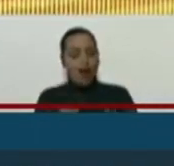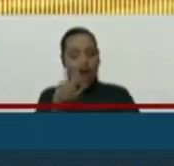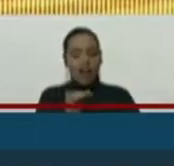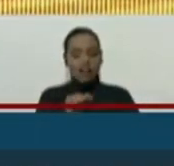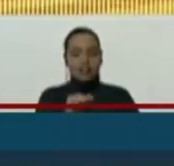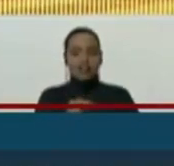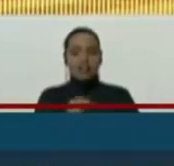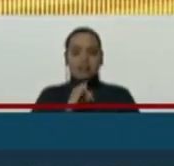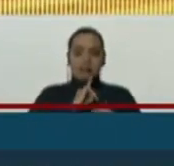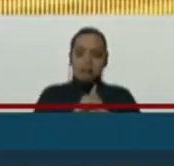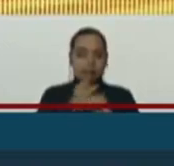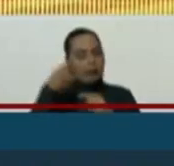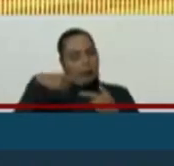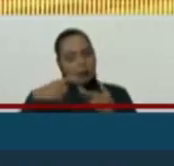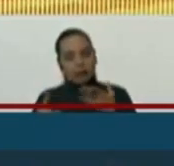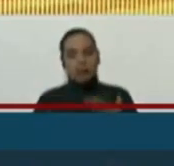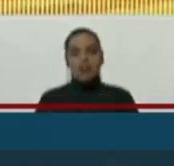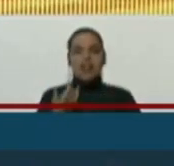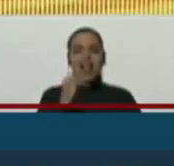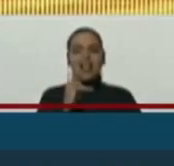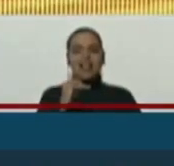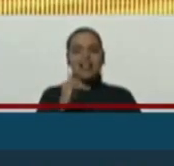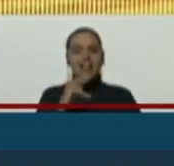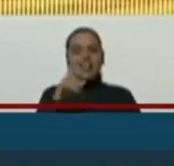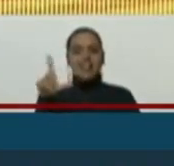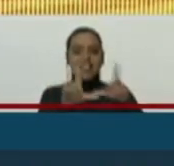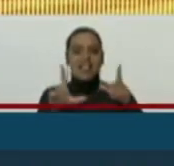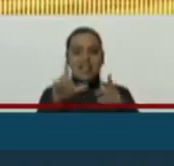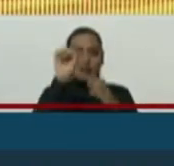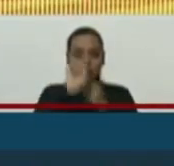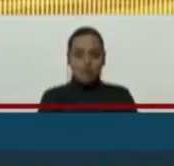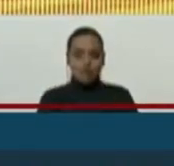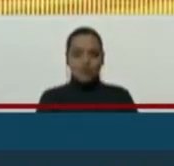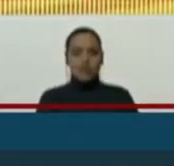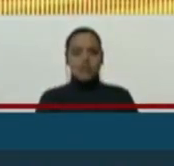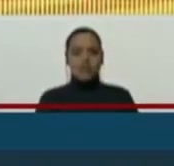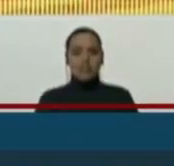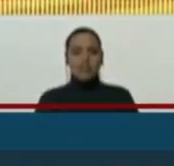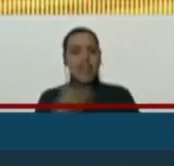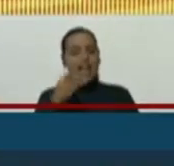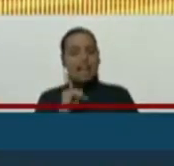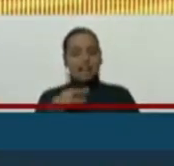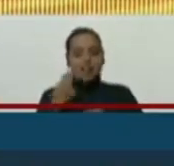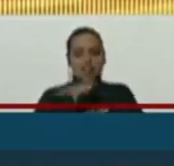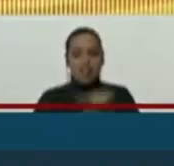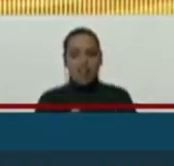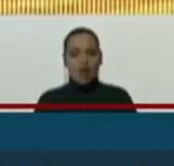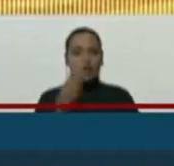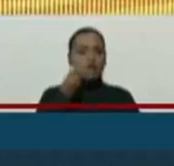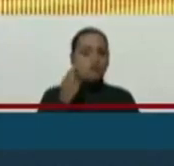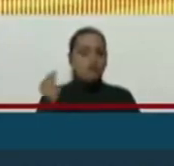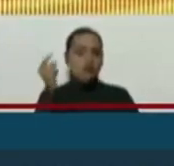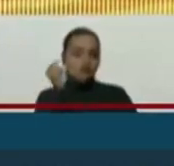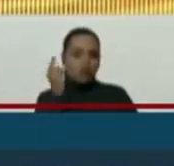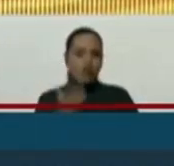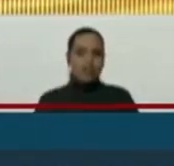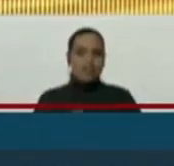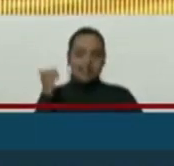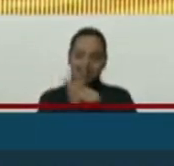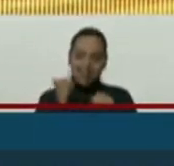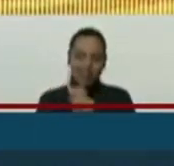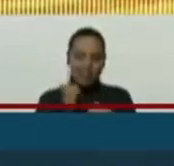have social networks and we have Telesur. So we can witness the rebelliousness of the youth, of women, of